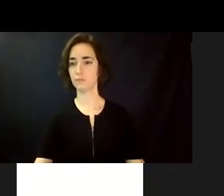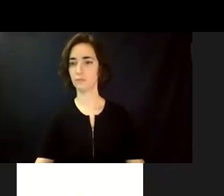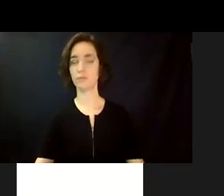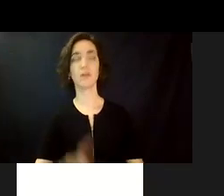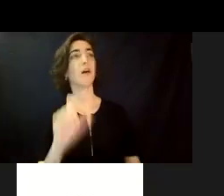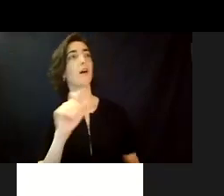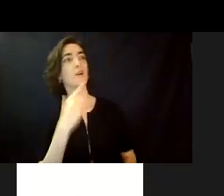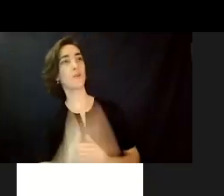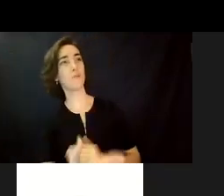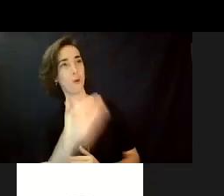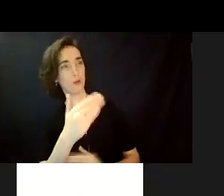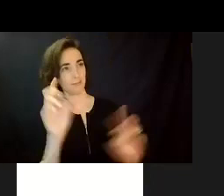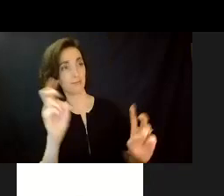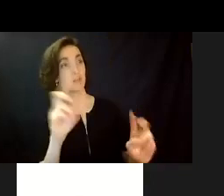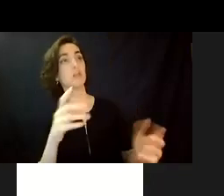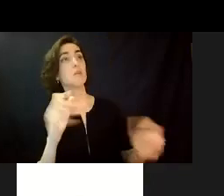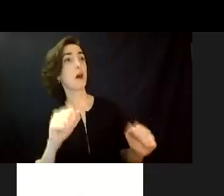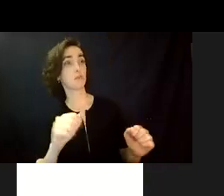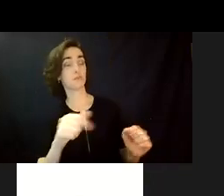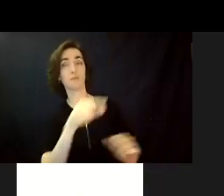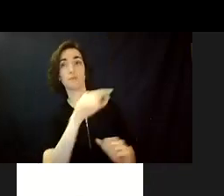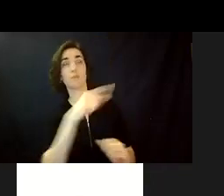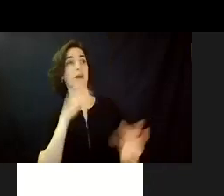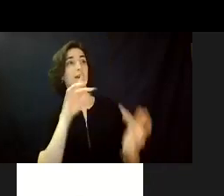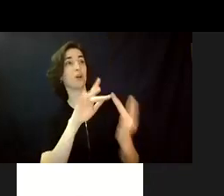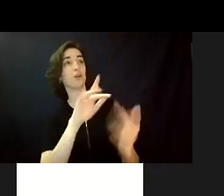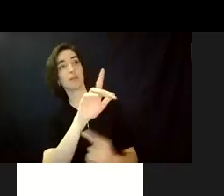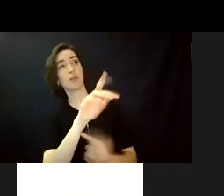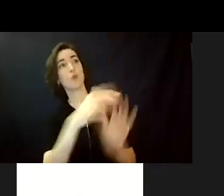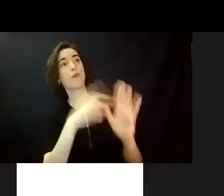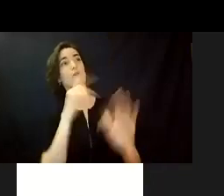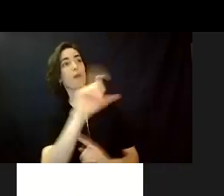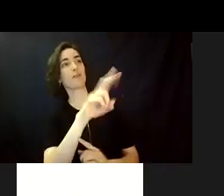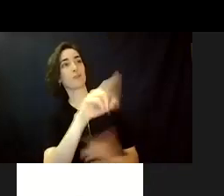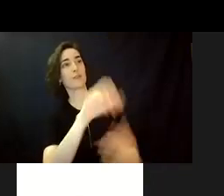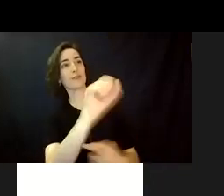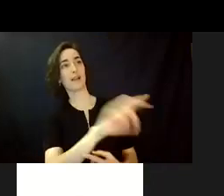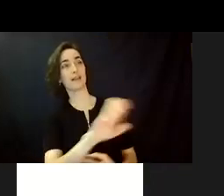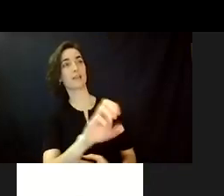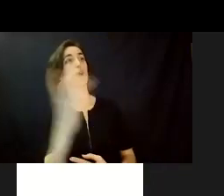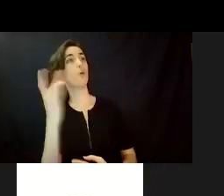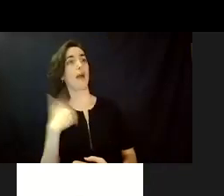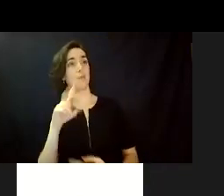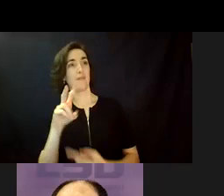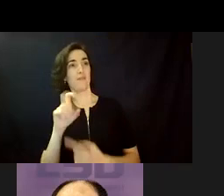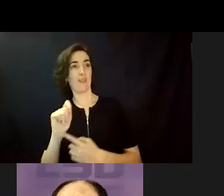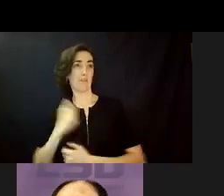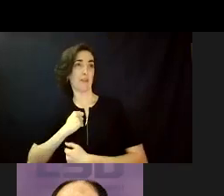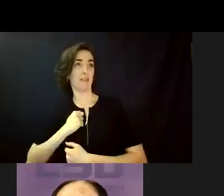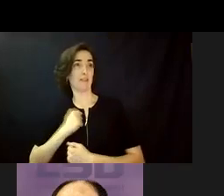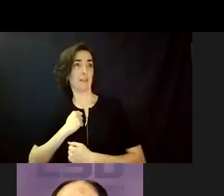LSU and Southeastern? I'm a veteran representative in Hammond and would like to set up an outreach.